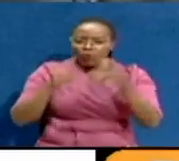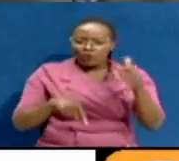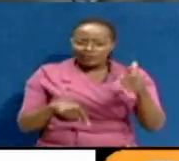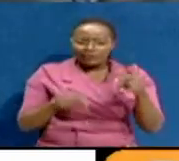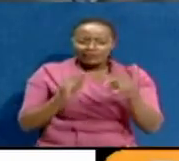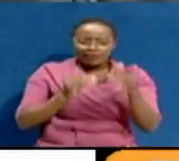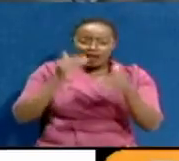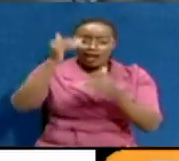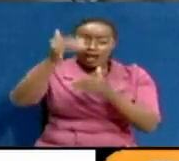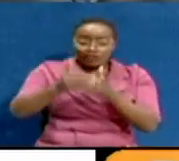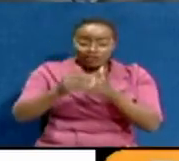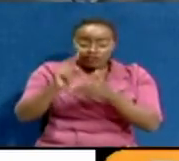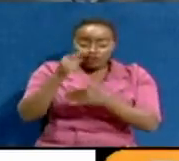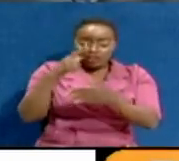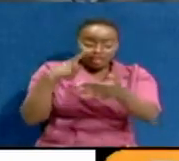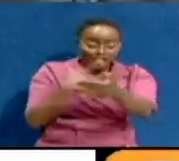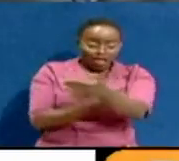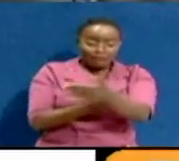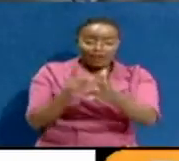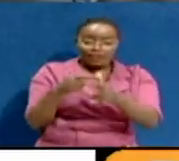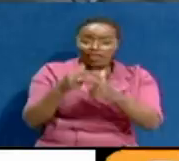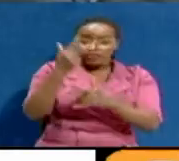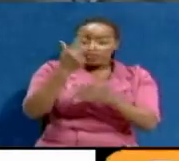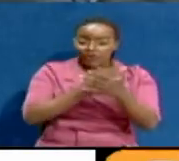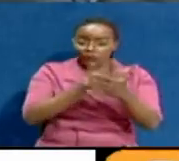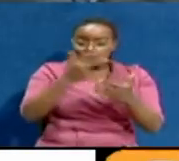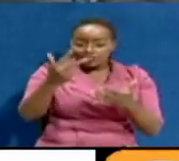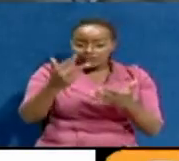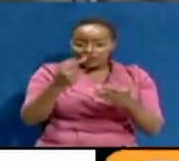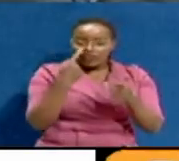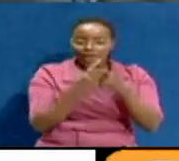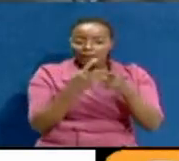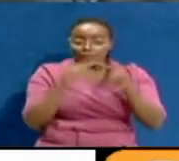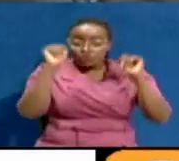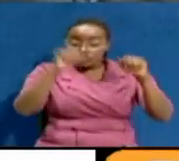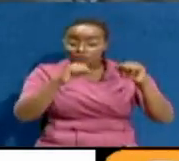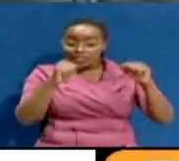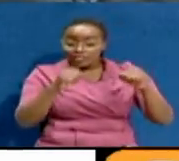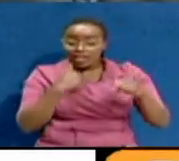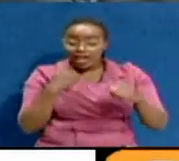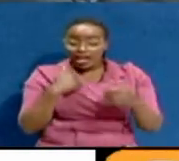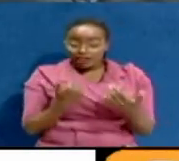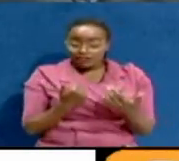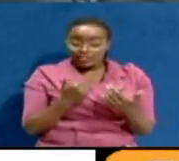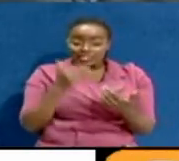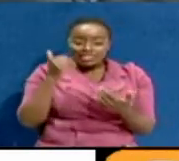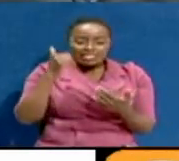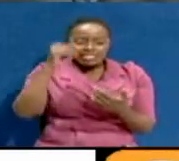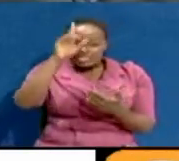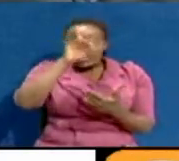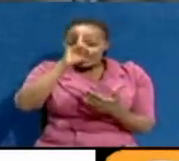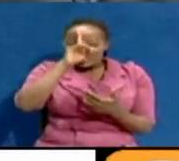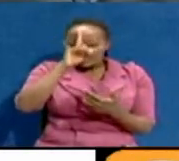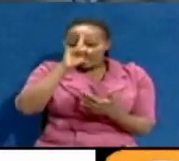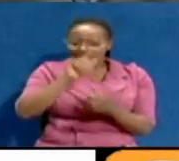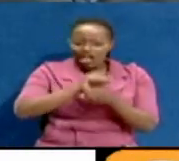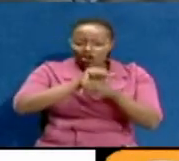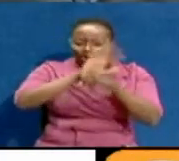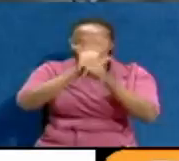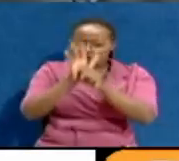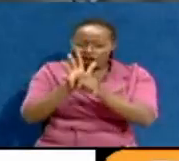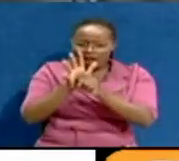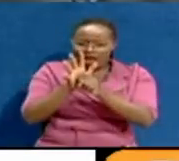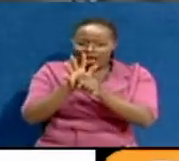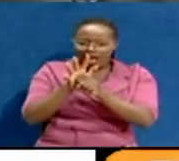how after you take the first dose and 3 weeks, the possibility of you getting a severe COVID